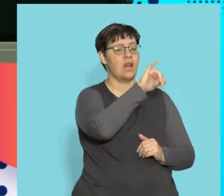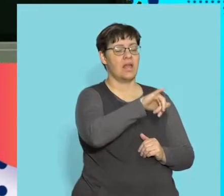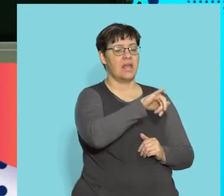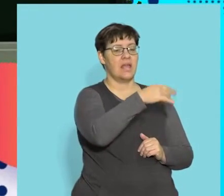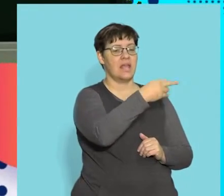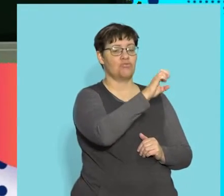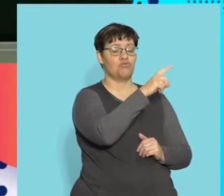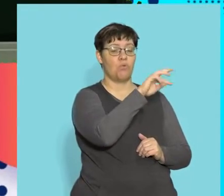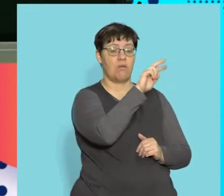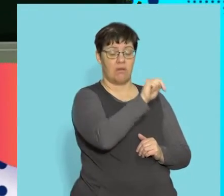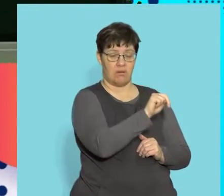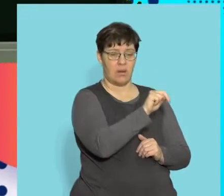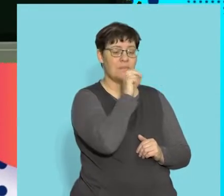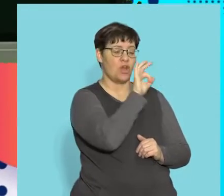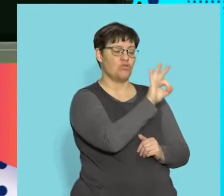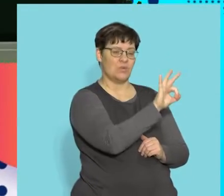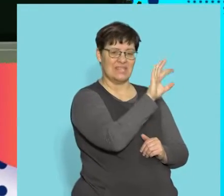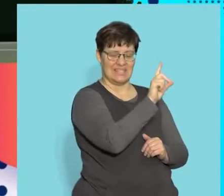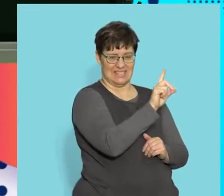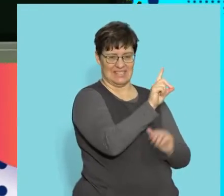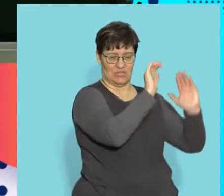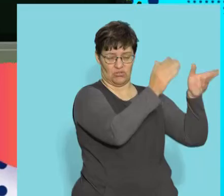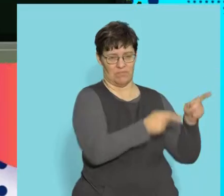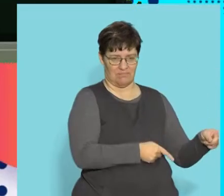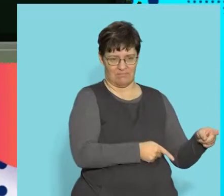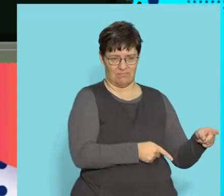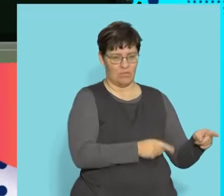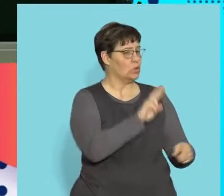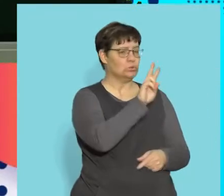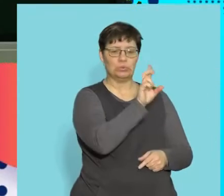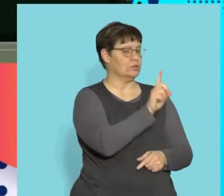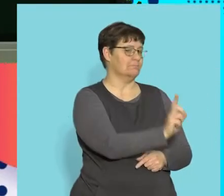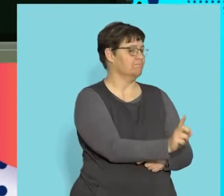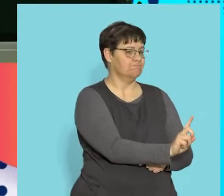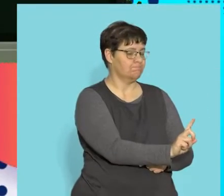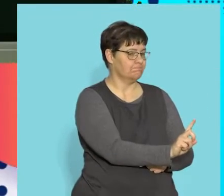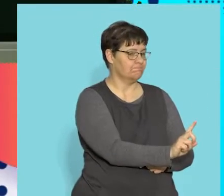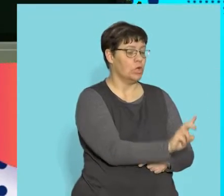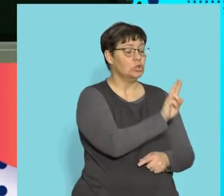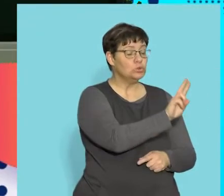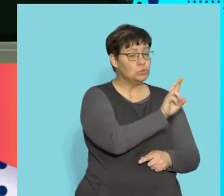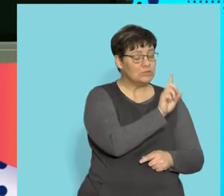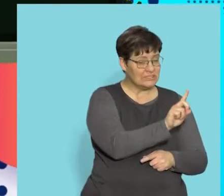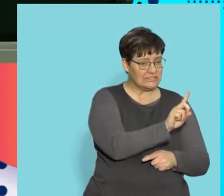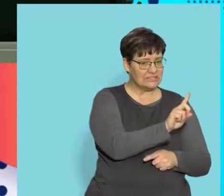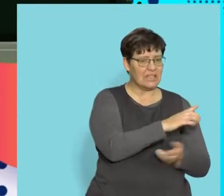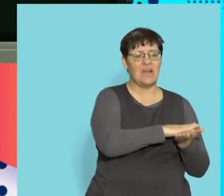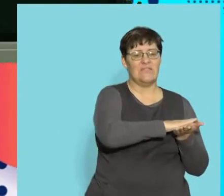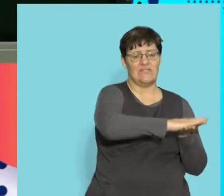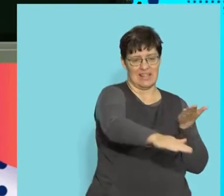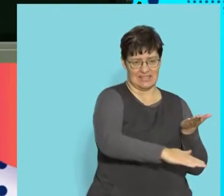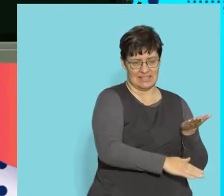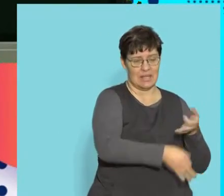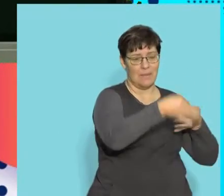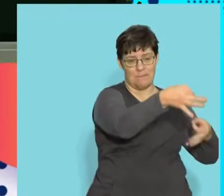a three-dimensional shape. It's not a two-dimensional shape. A two-dimensional shape is something that can